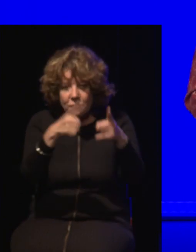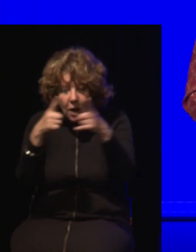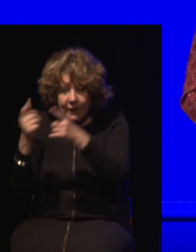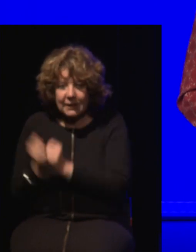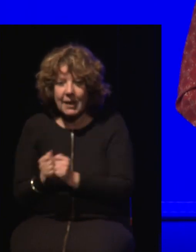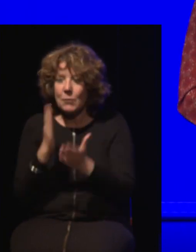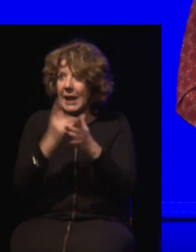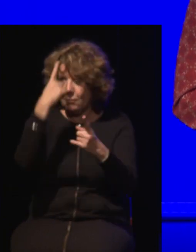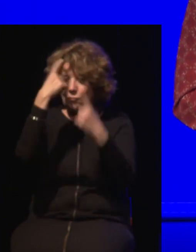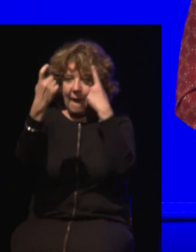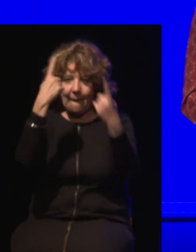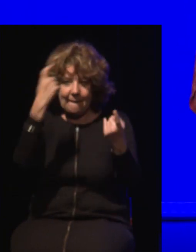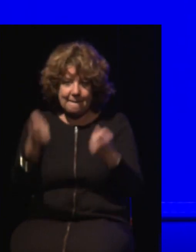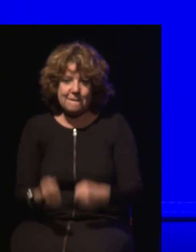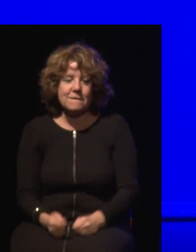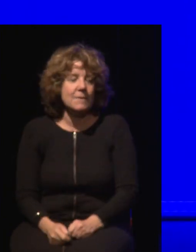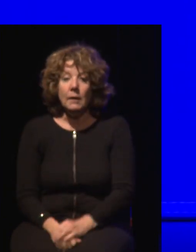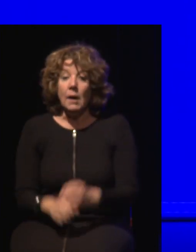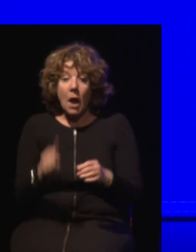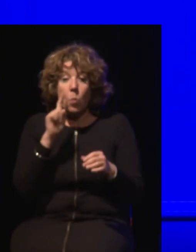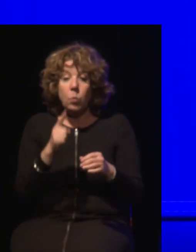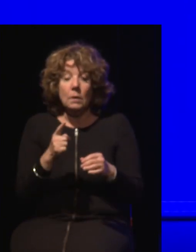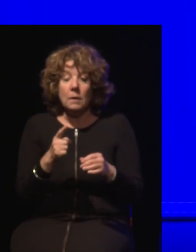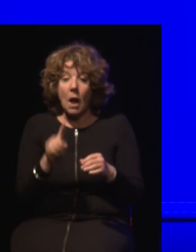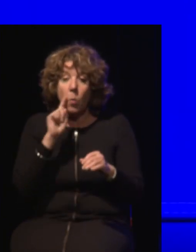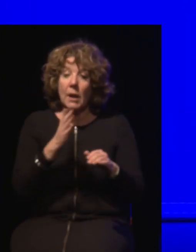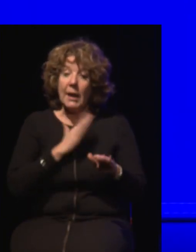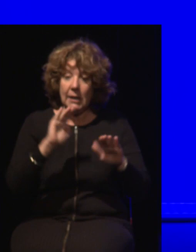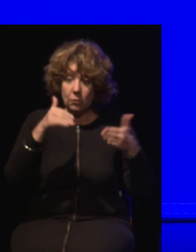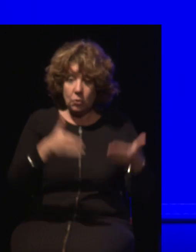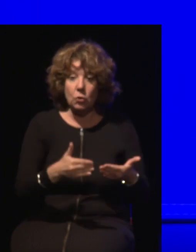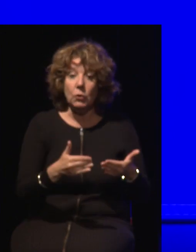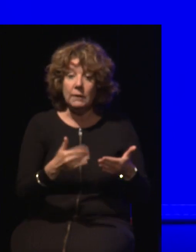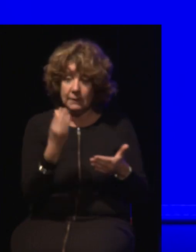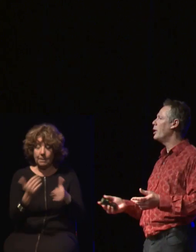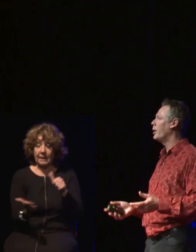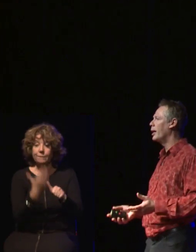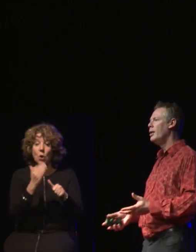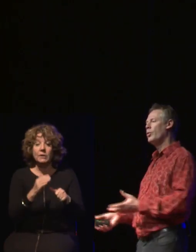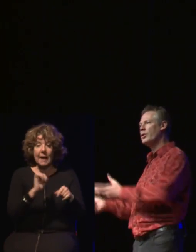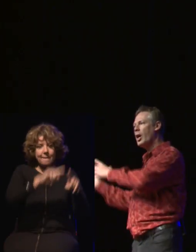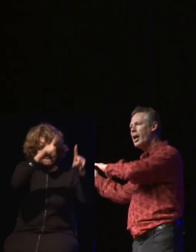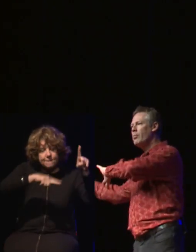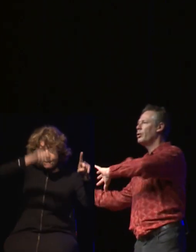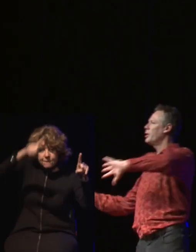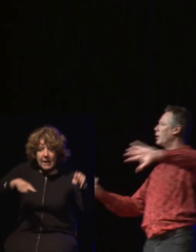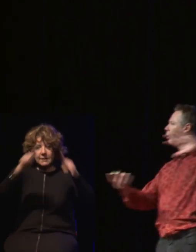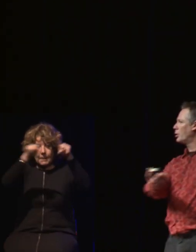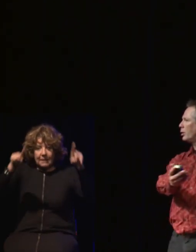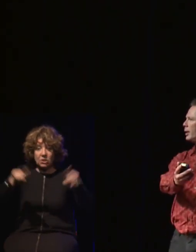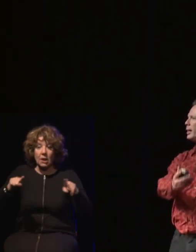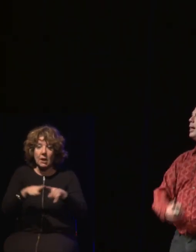introduce spectrograms. A spectrogram is a visual representation of what you're hearing, with time